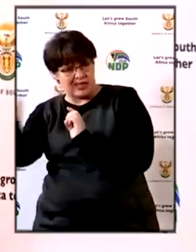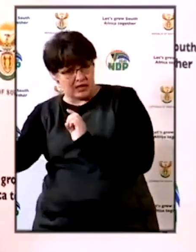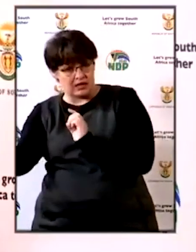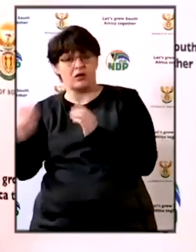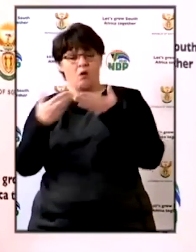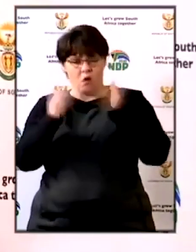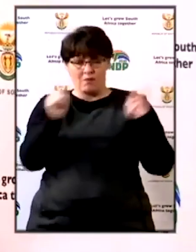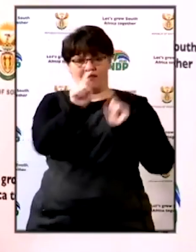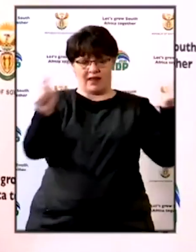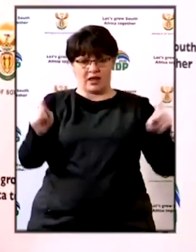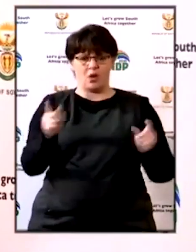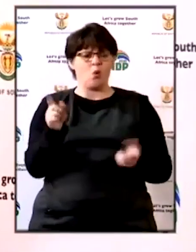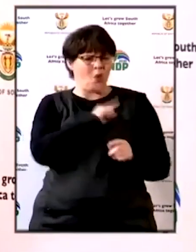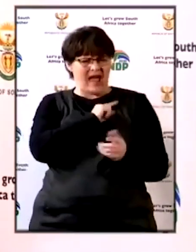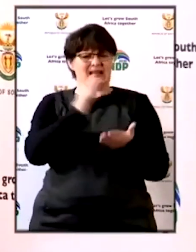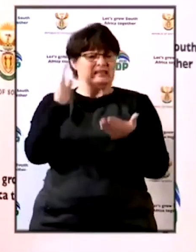there was also some,